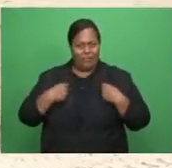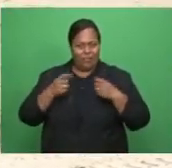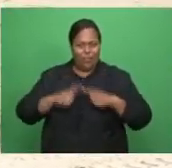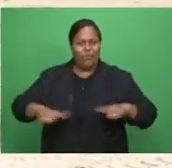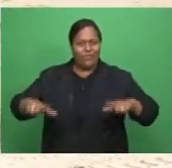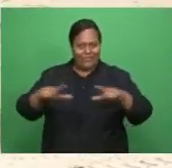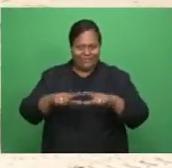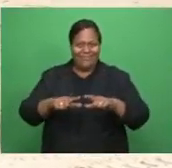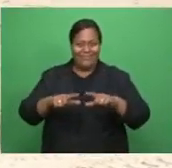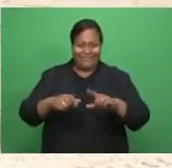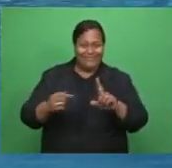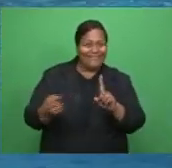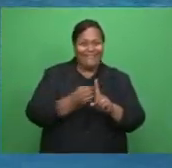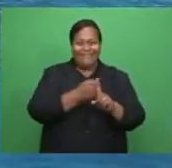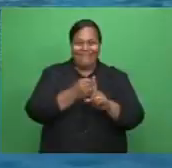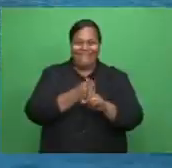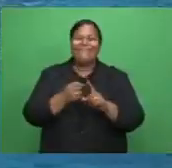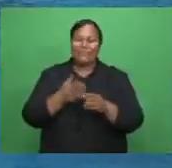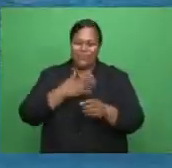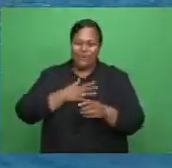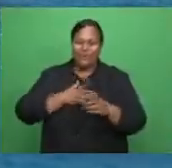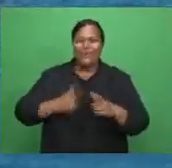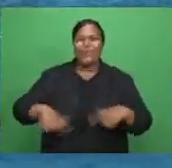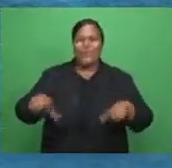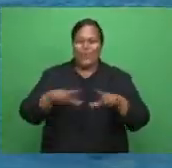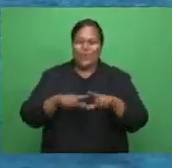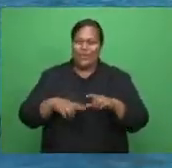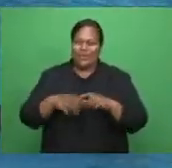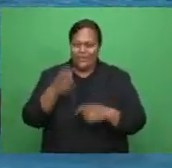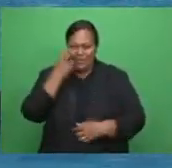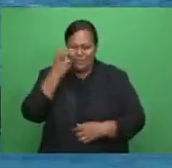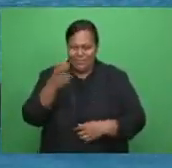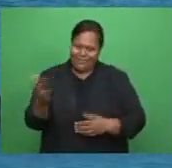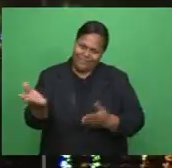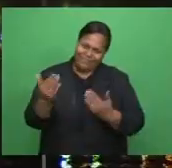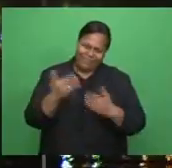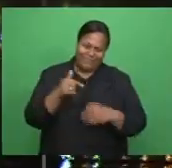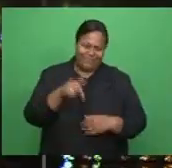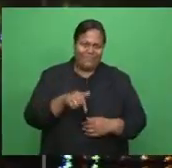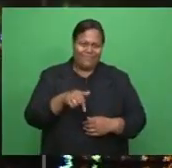guests over the next few months. Philip Naikaso, FBC News.